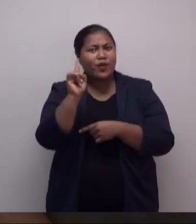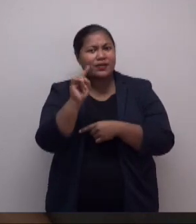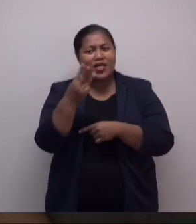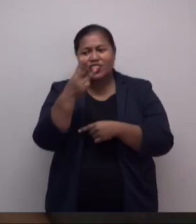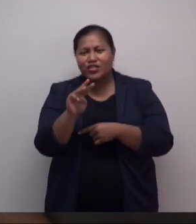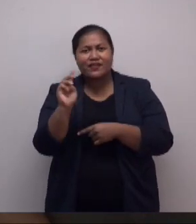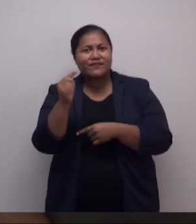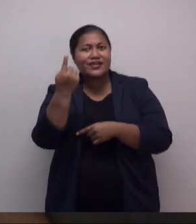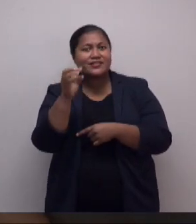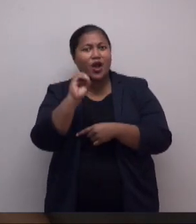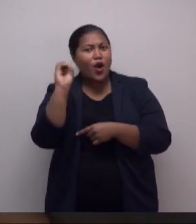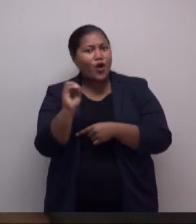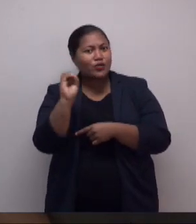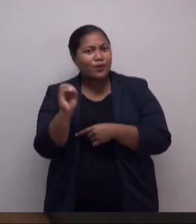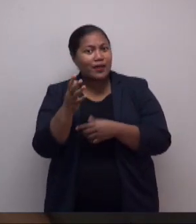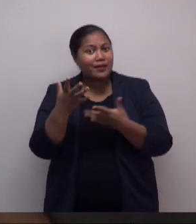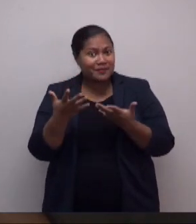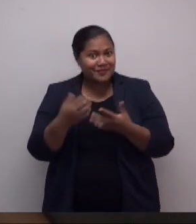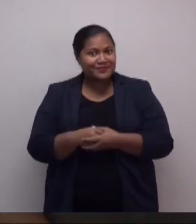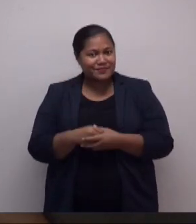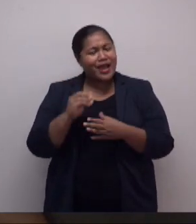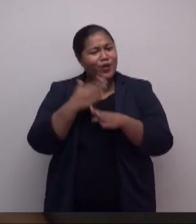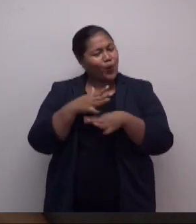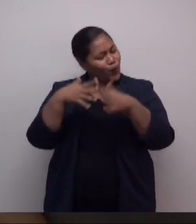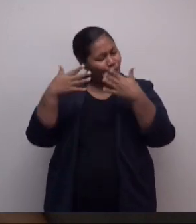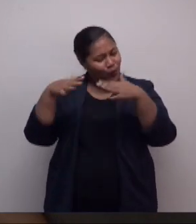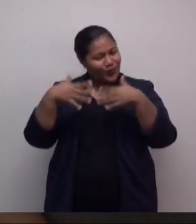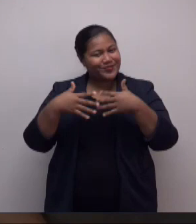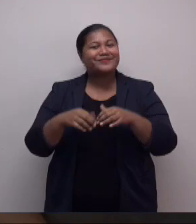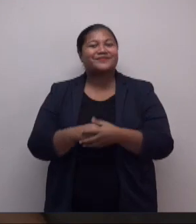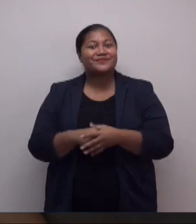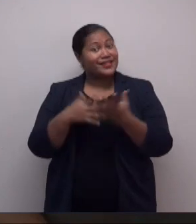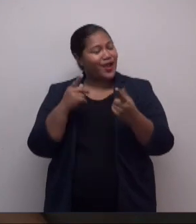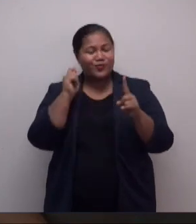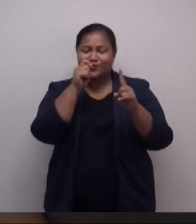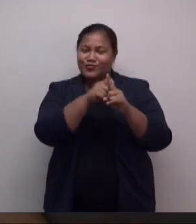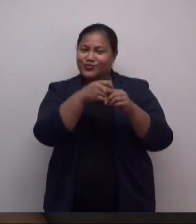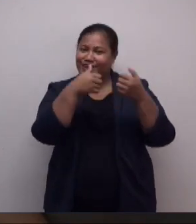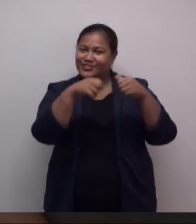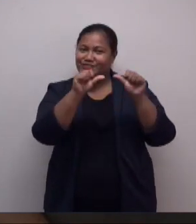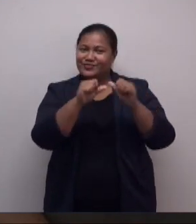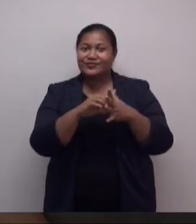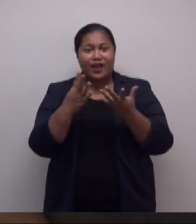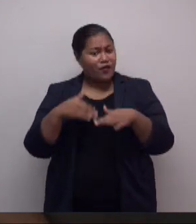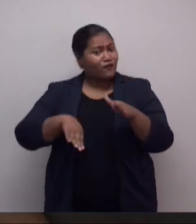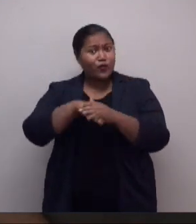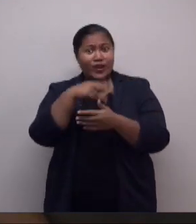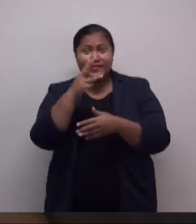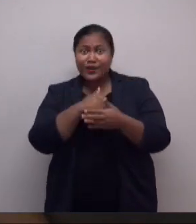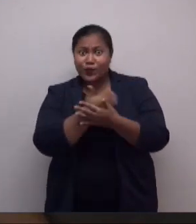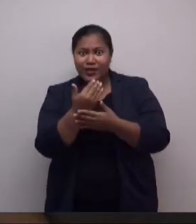October. So, job well done, everyone. We hit our goal a full 3 weeks ahead of